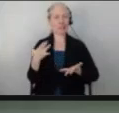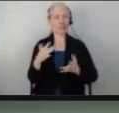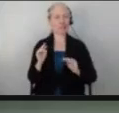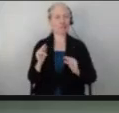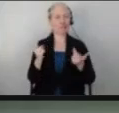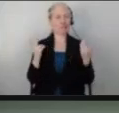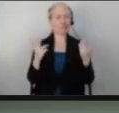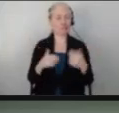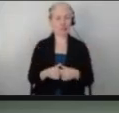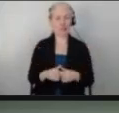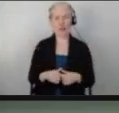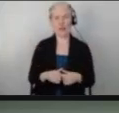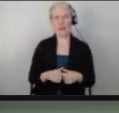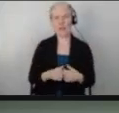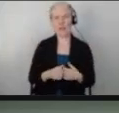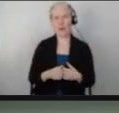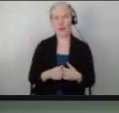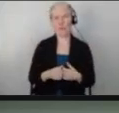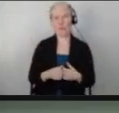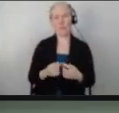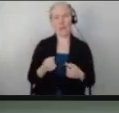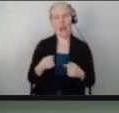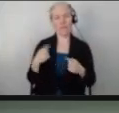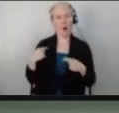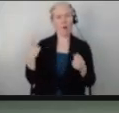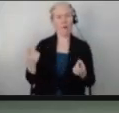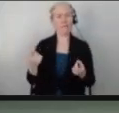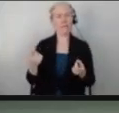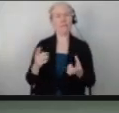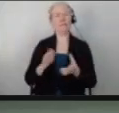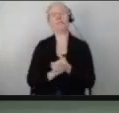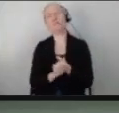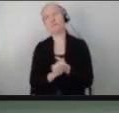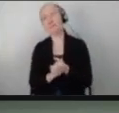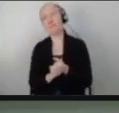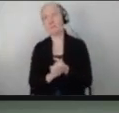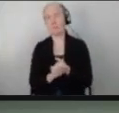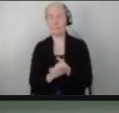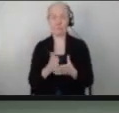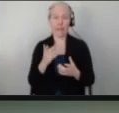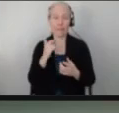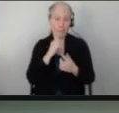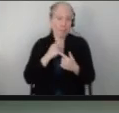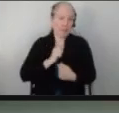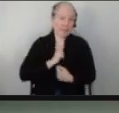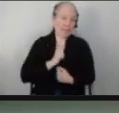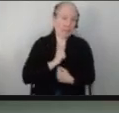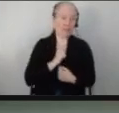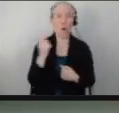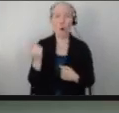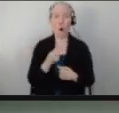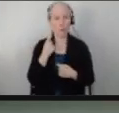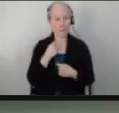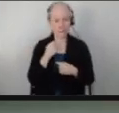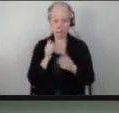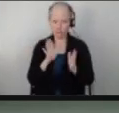been I've just made it a point to make sure that I